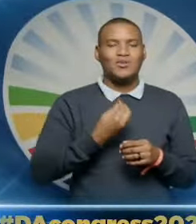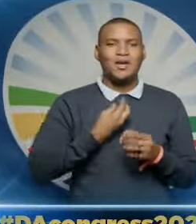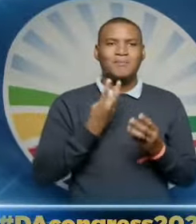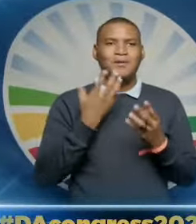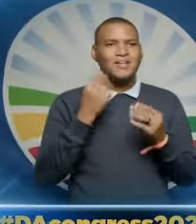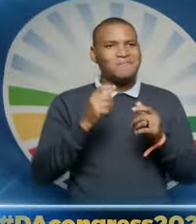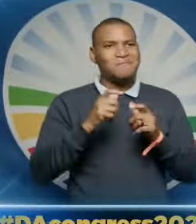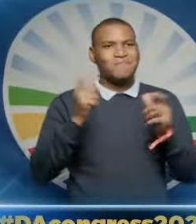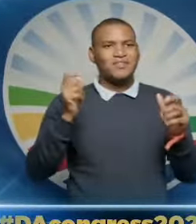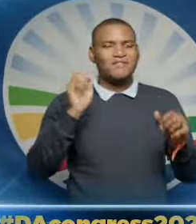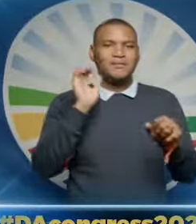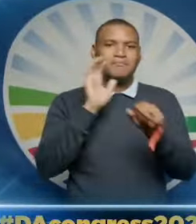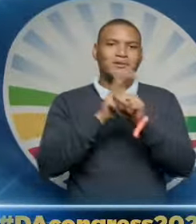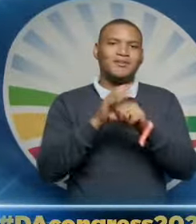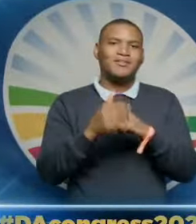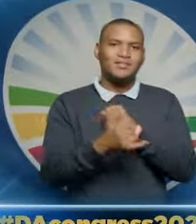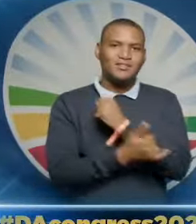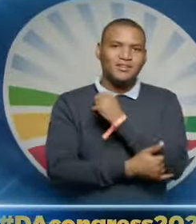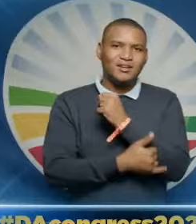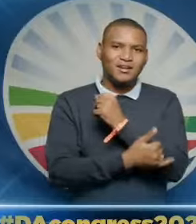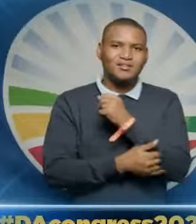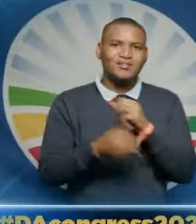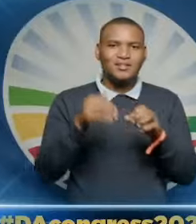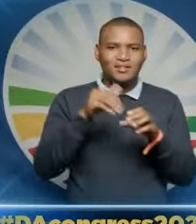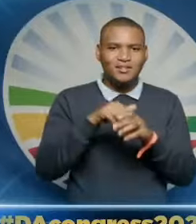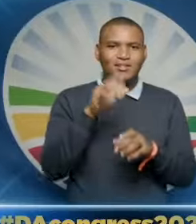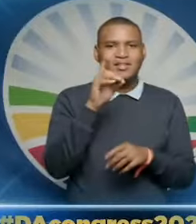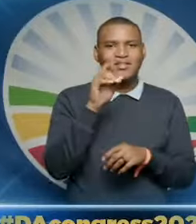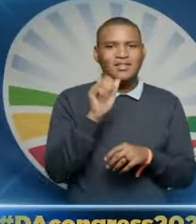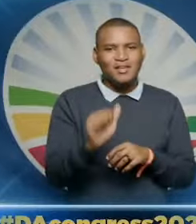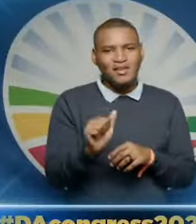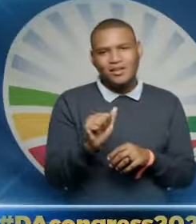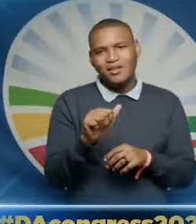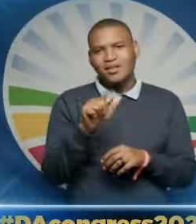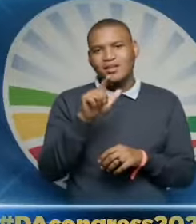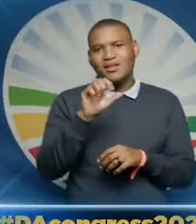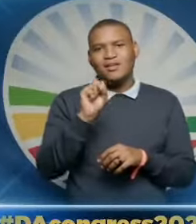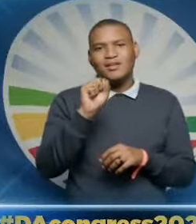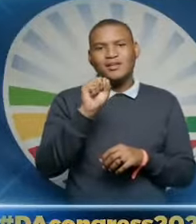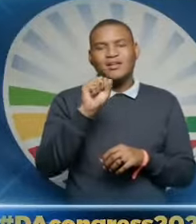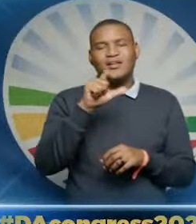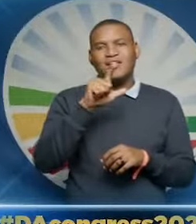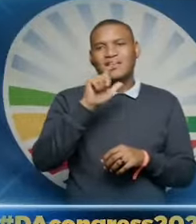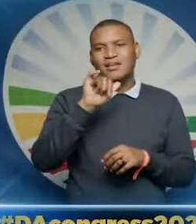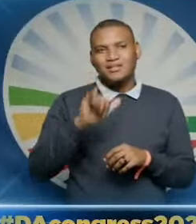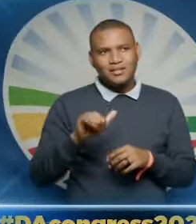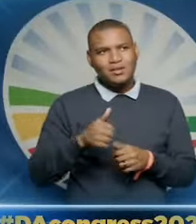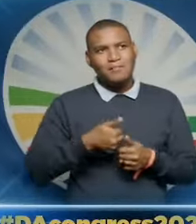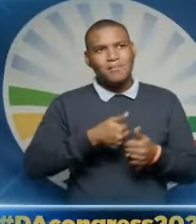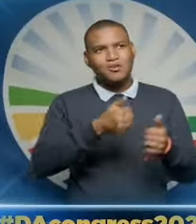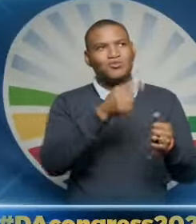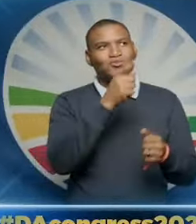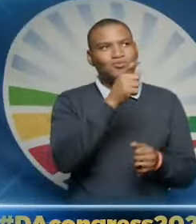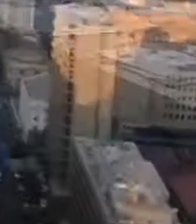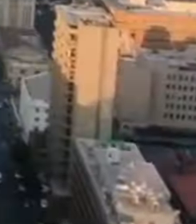impact on this country and a massive impact in the DA. Nasli, Regan, back to you in the